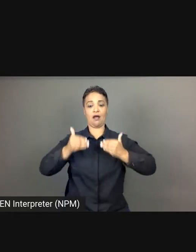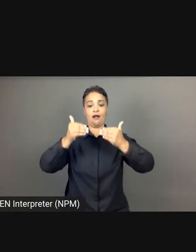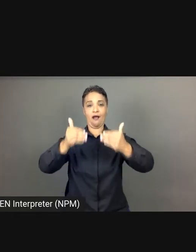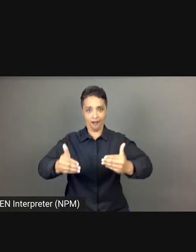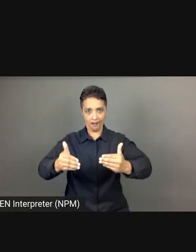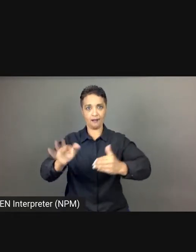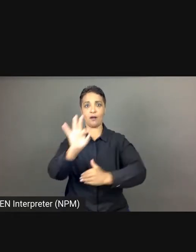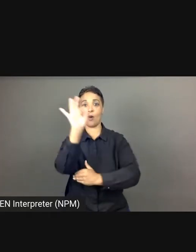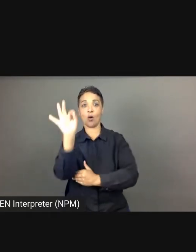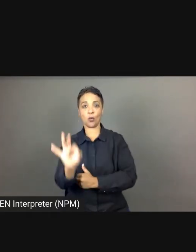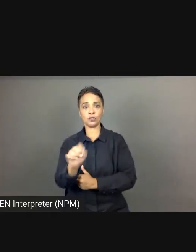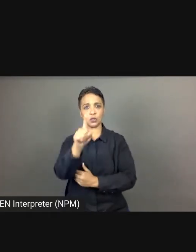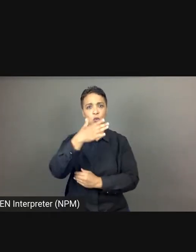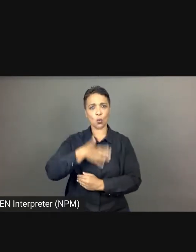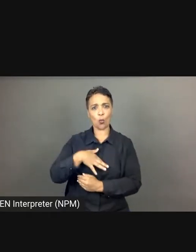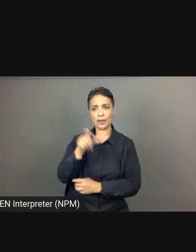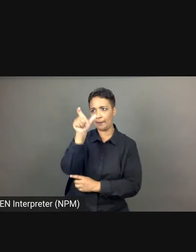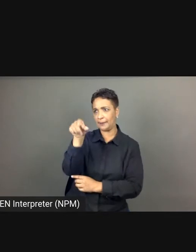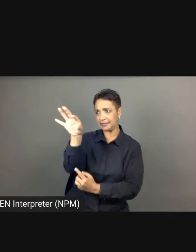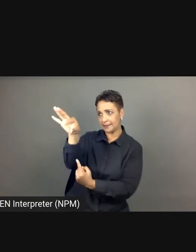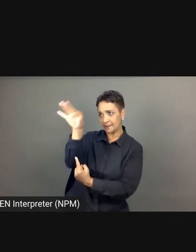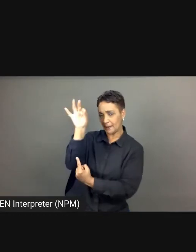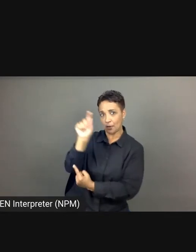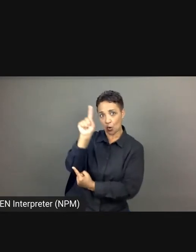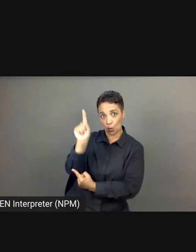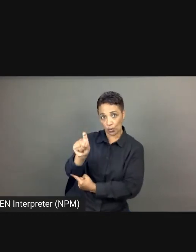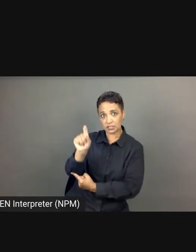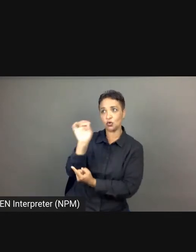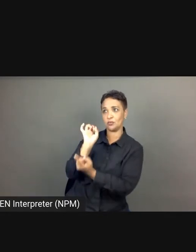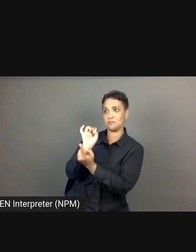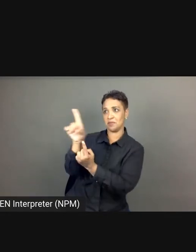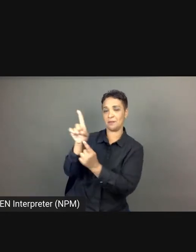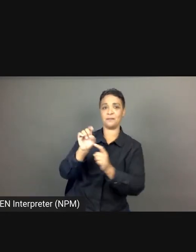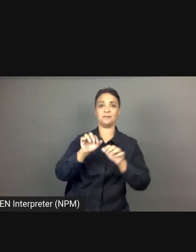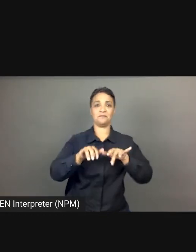person, please indicate this in the comment. So Frederick,